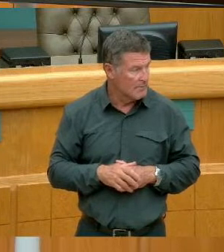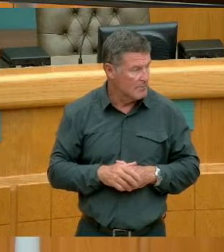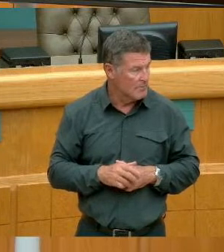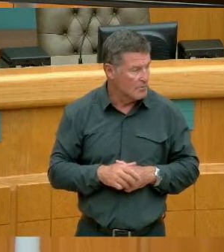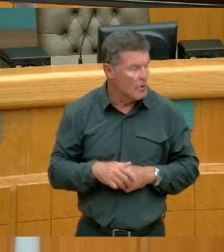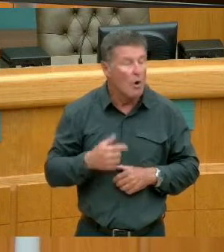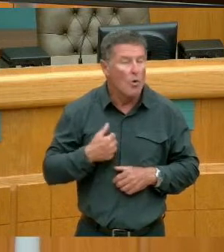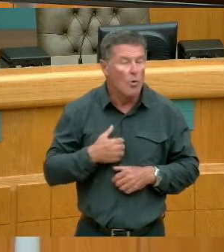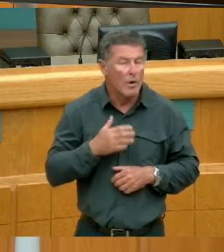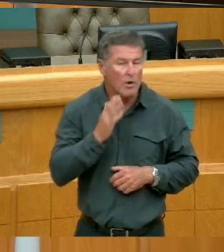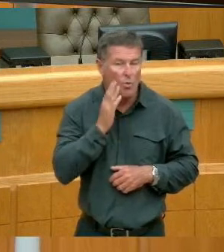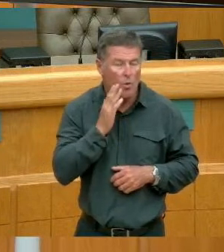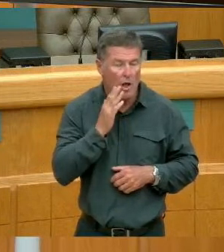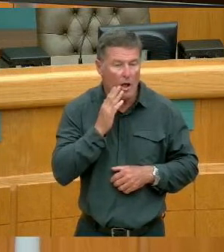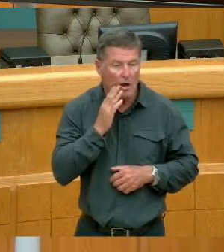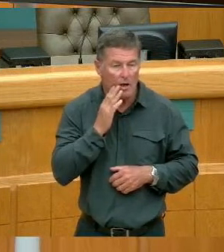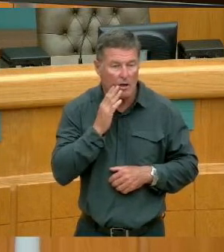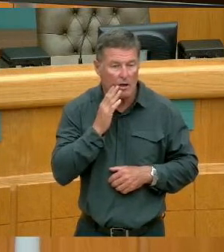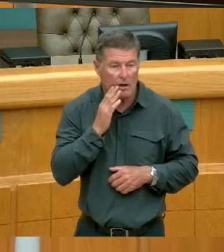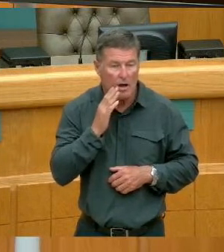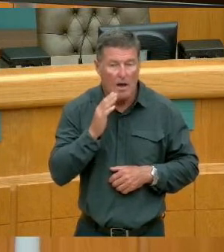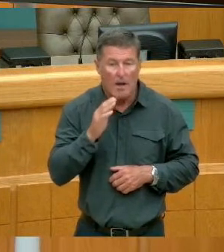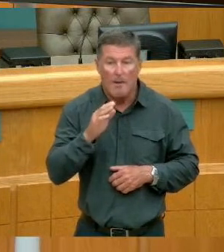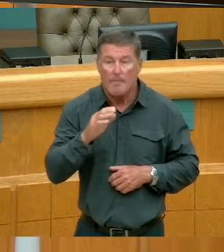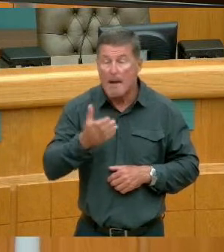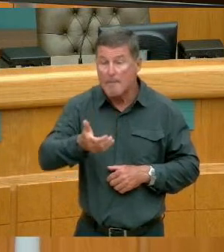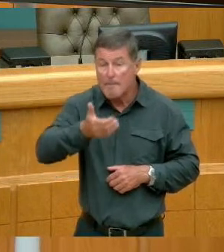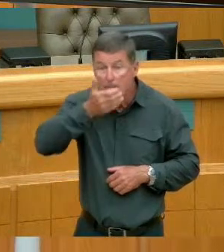We're going to amend our mask order.